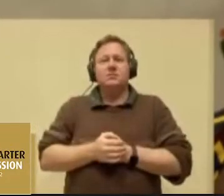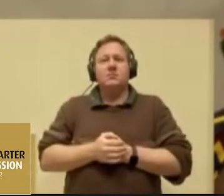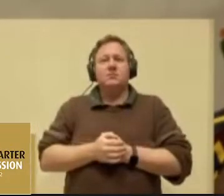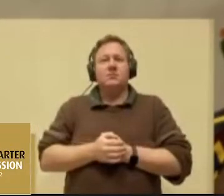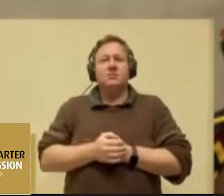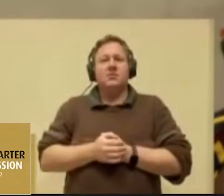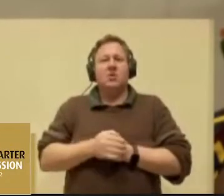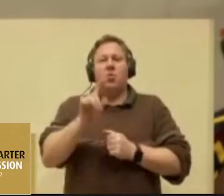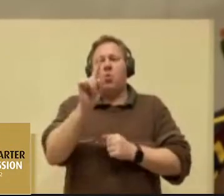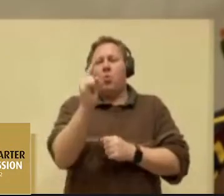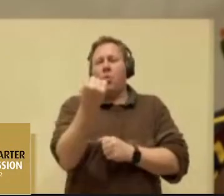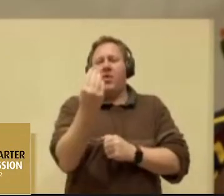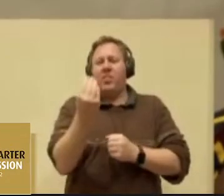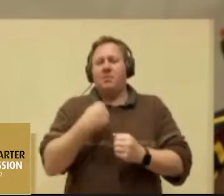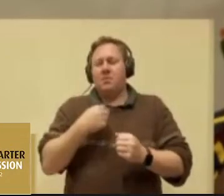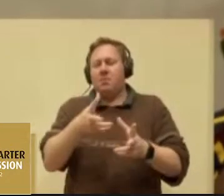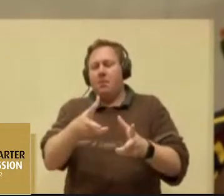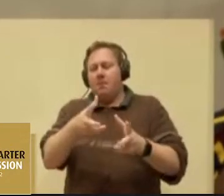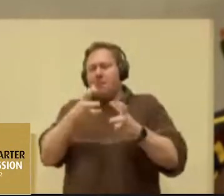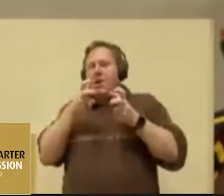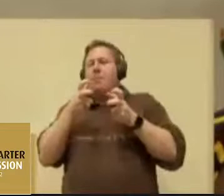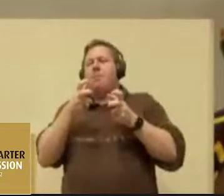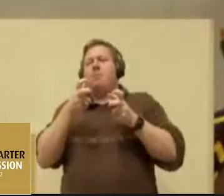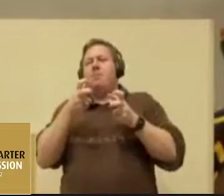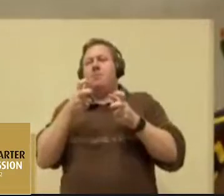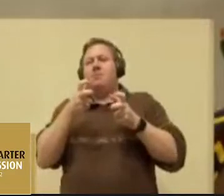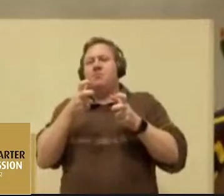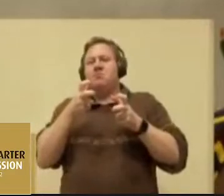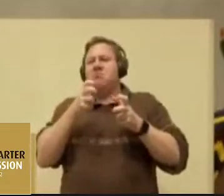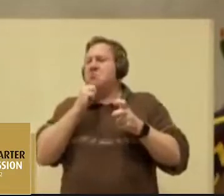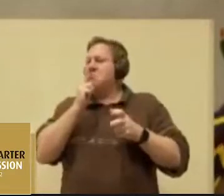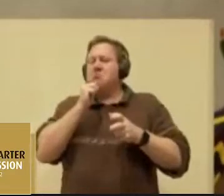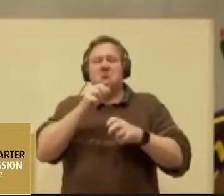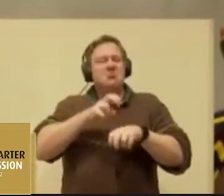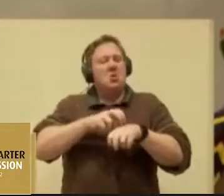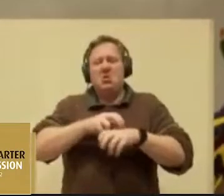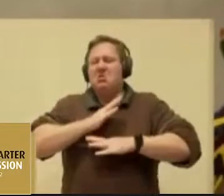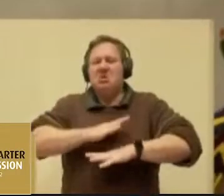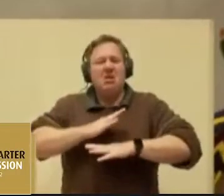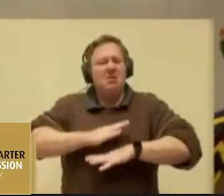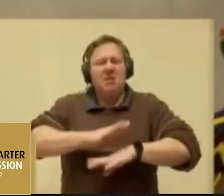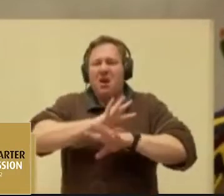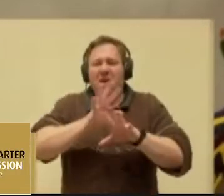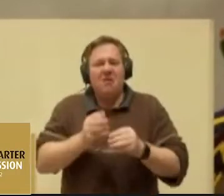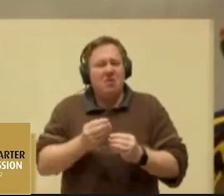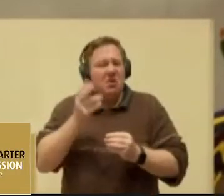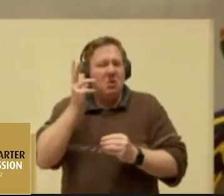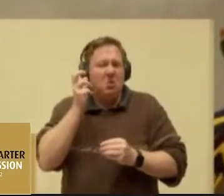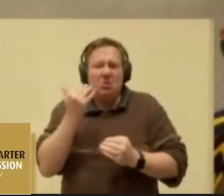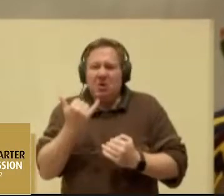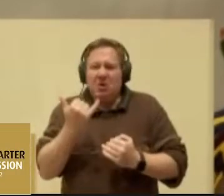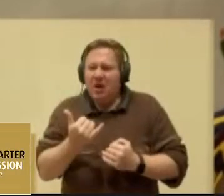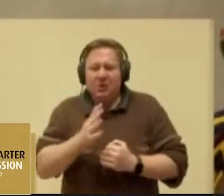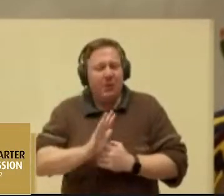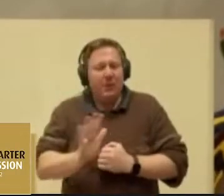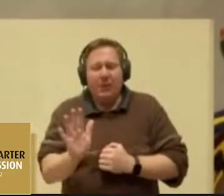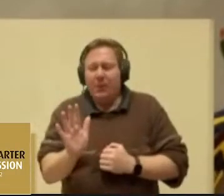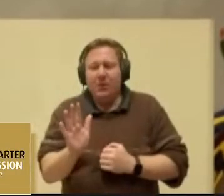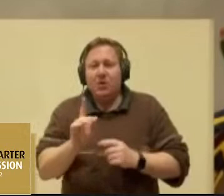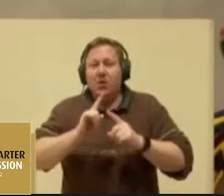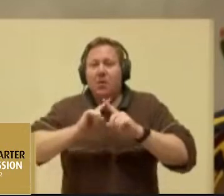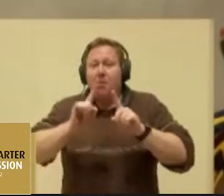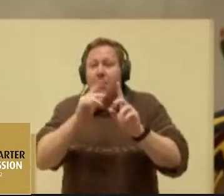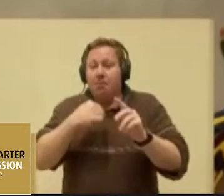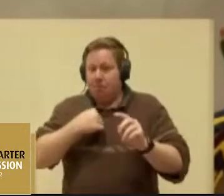one thing that i've observed we don't have to be satisfied with everything that we heard today but one thing that i've